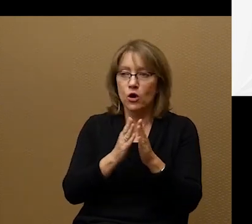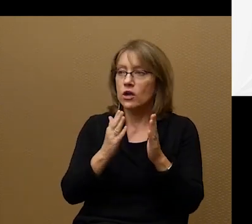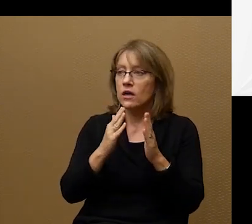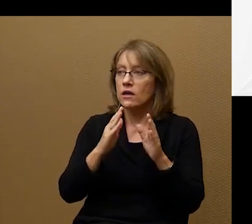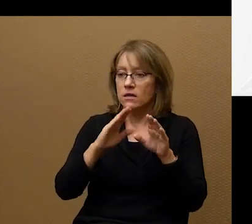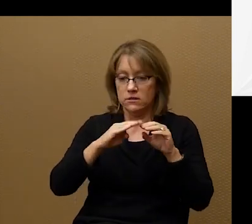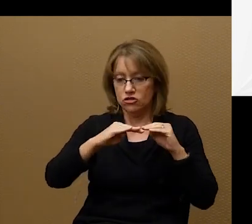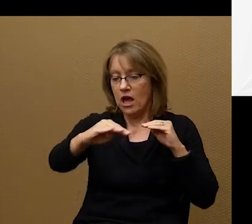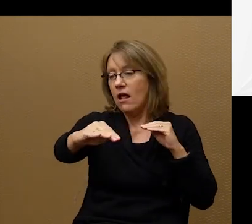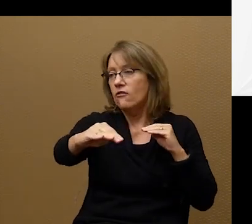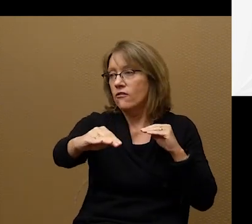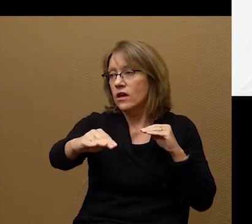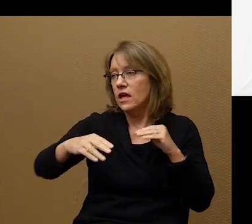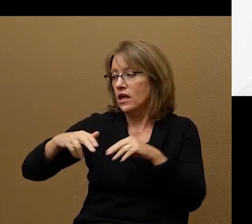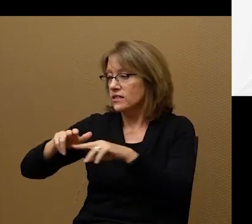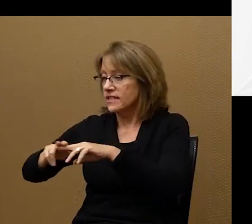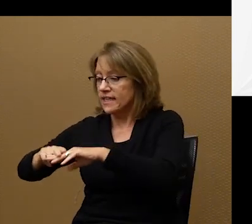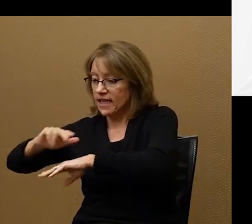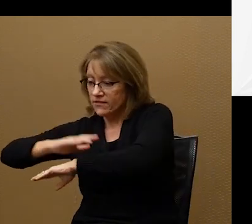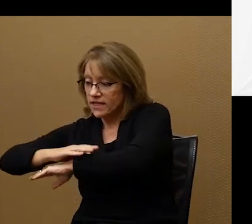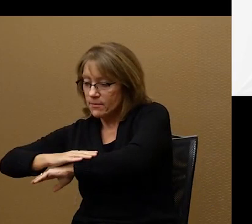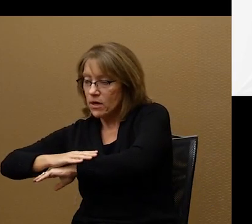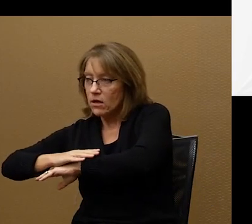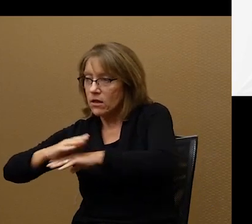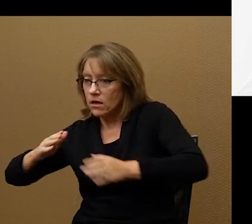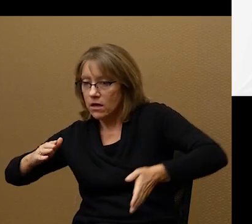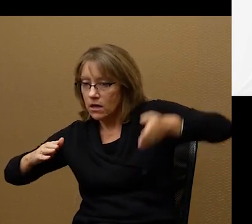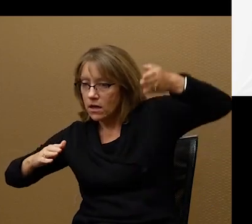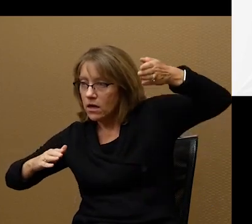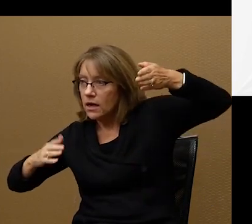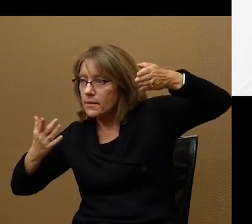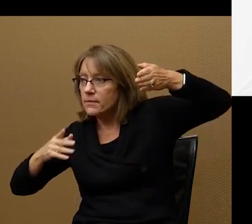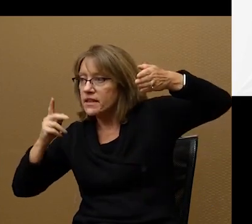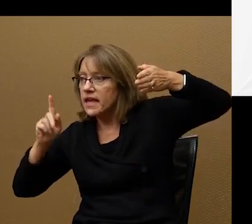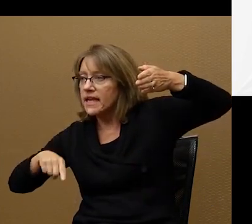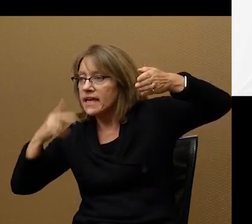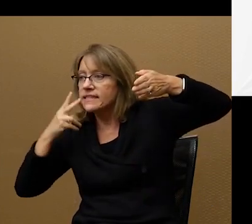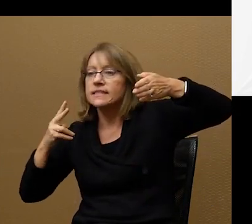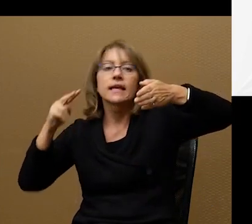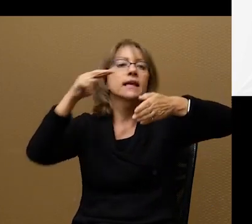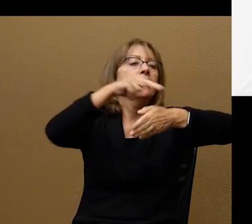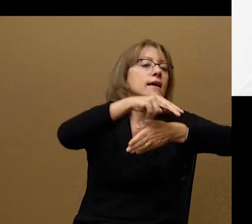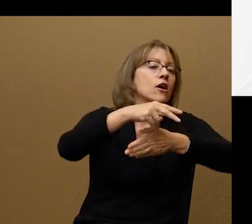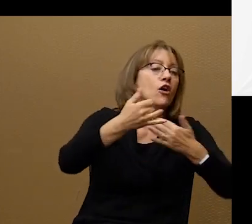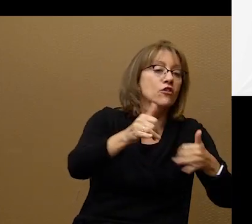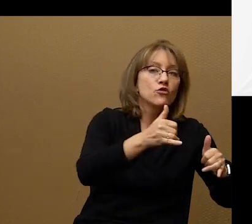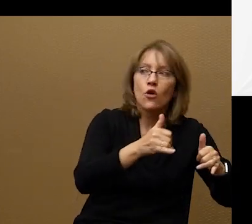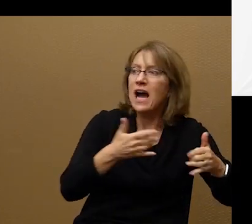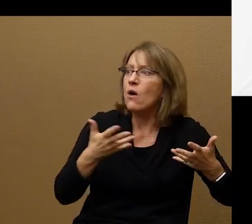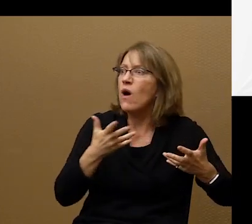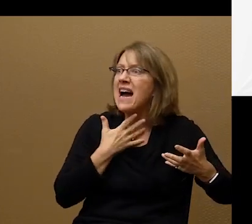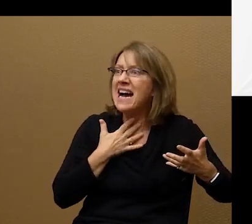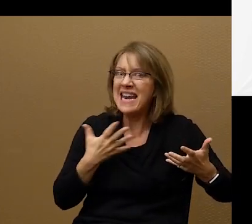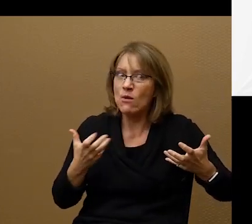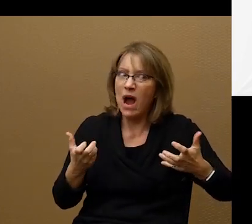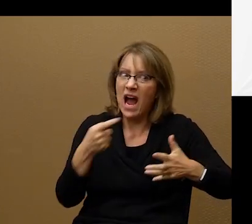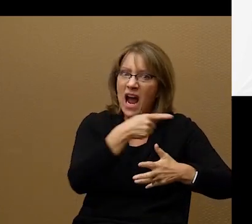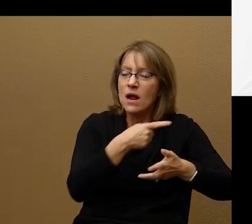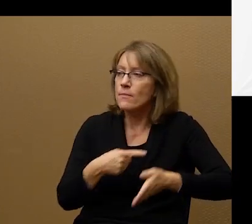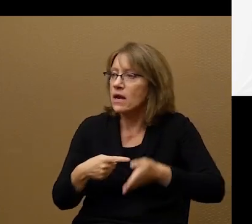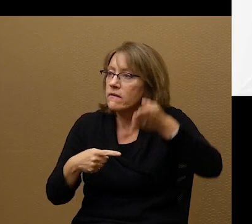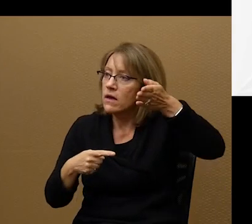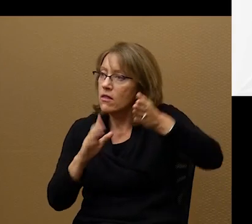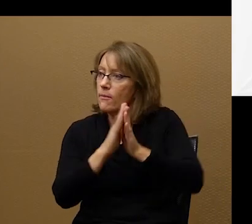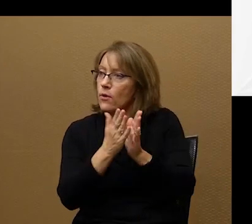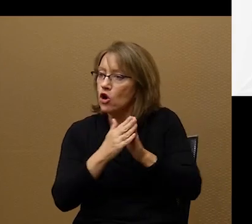they're sitting at the table, they might not be able to see all the toys that they actually really want to play with. But if they're in